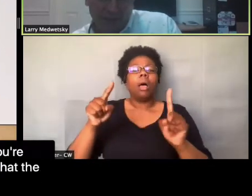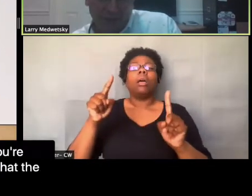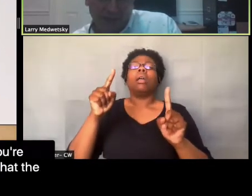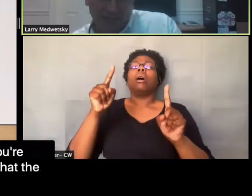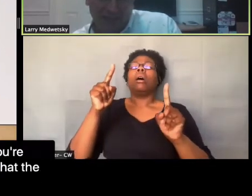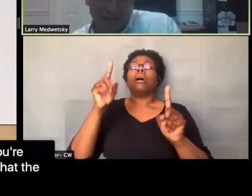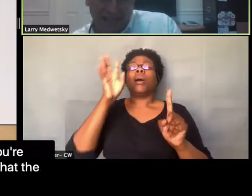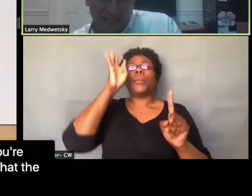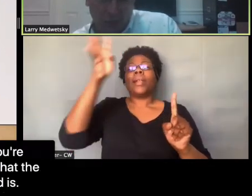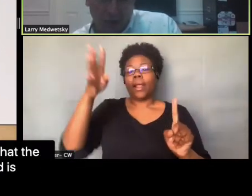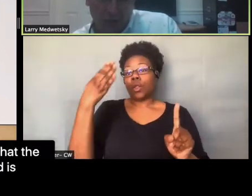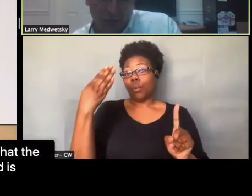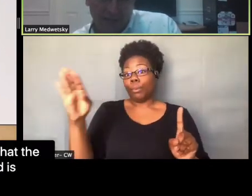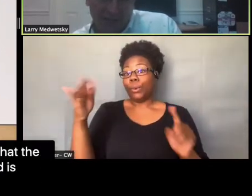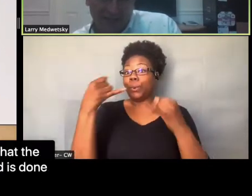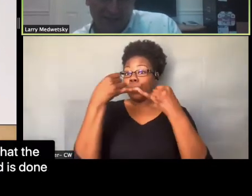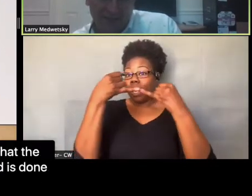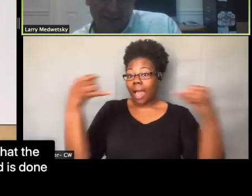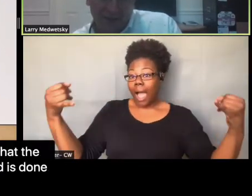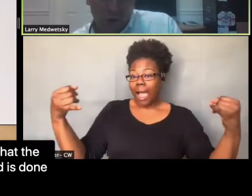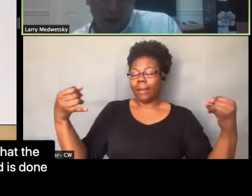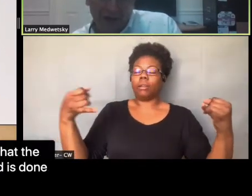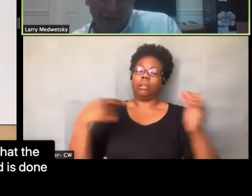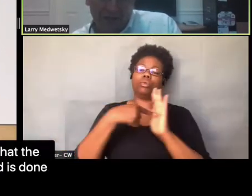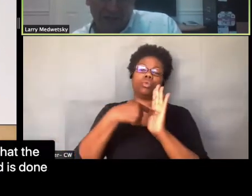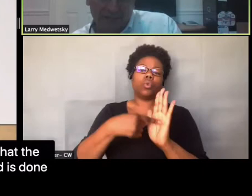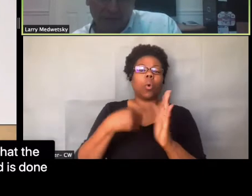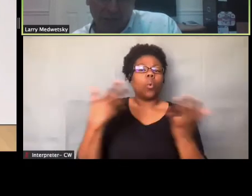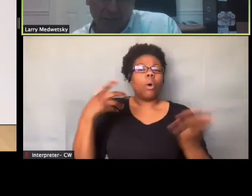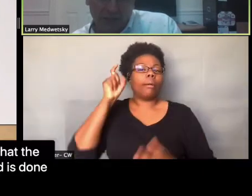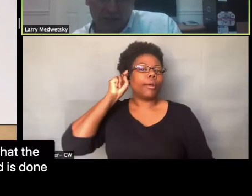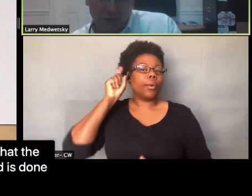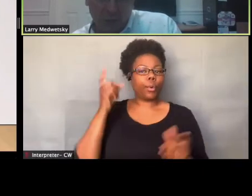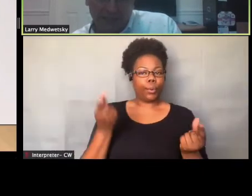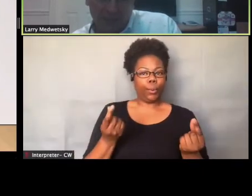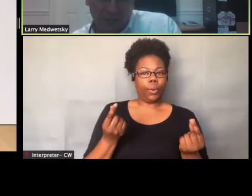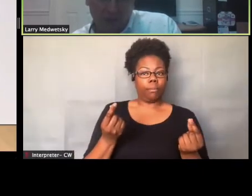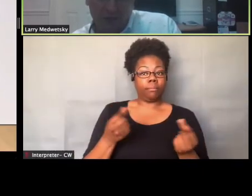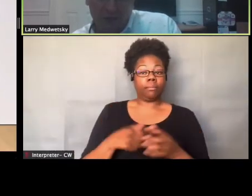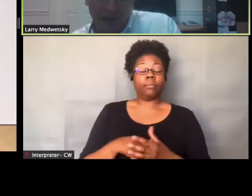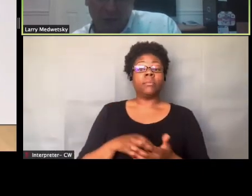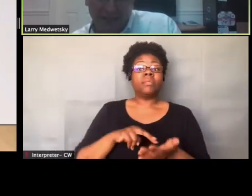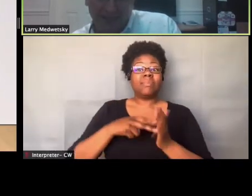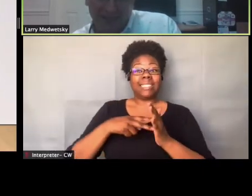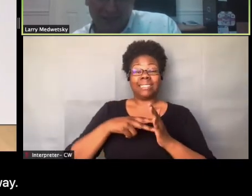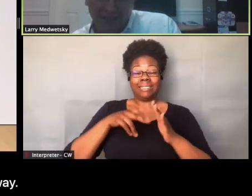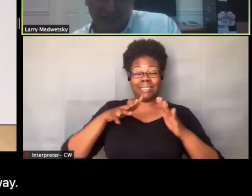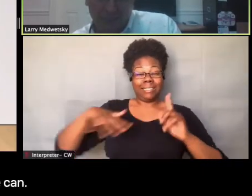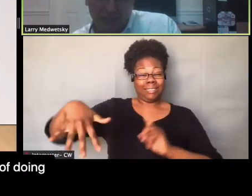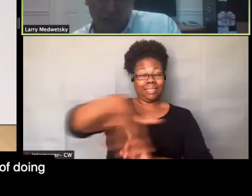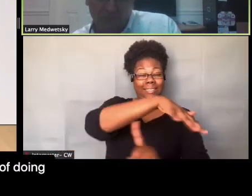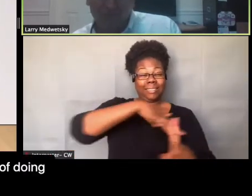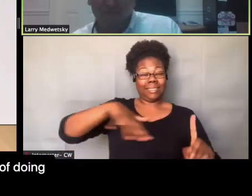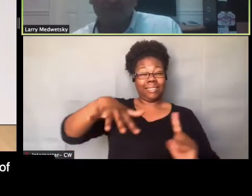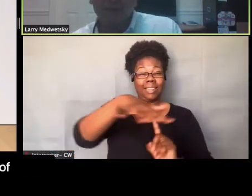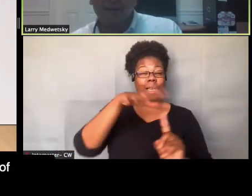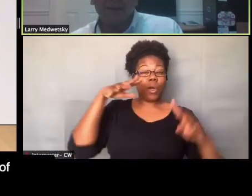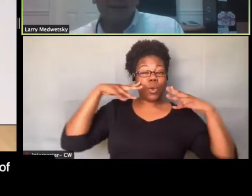what the hearing aid has done and squashed down while leaving the speech and noise alone. So that way you can still hear the